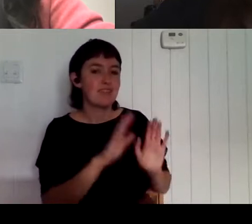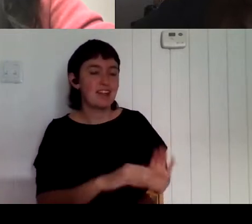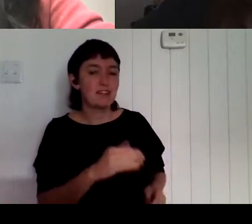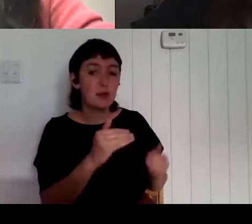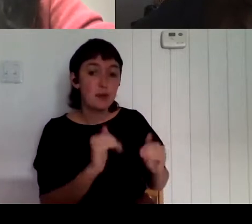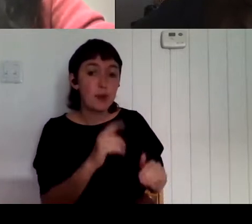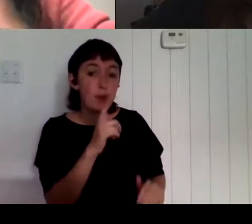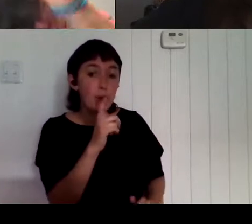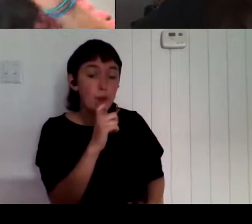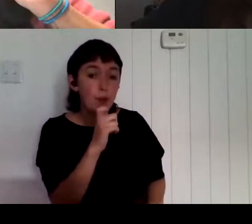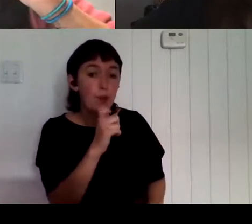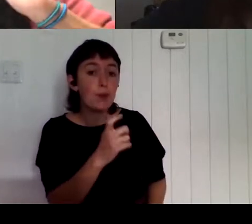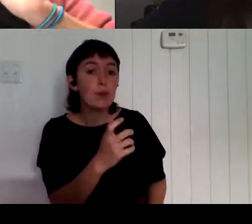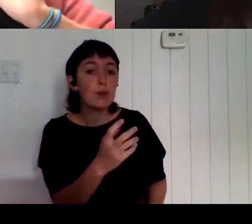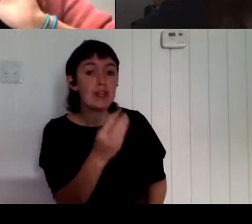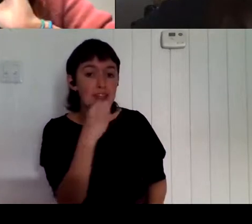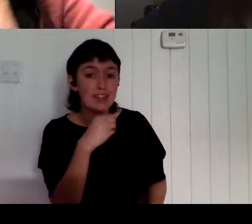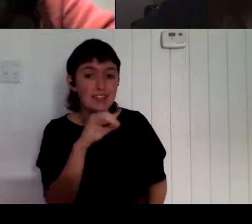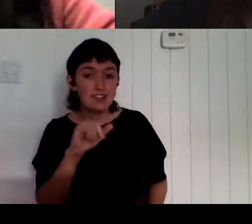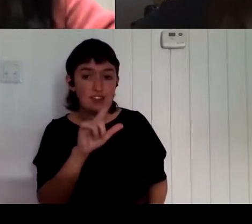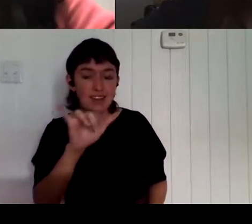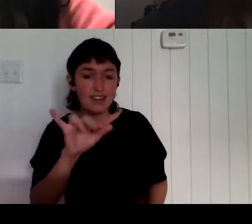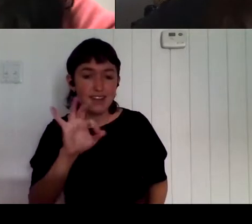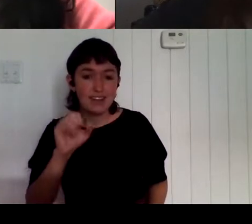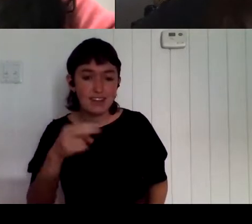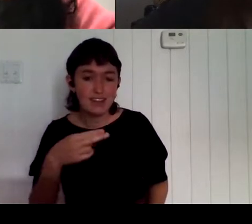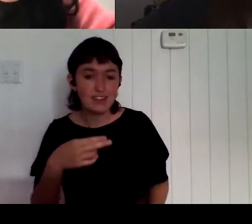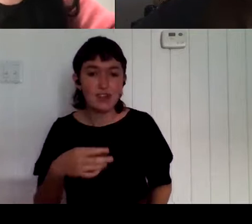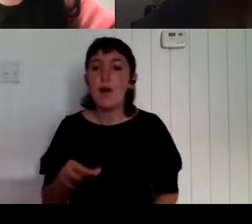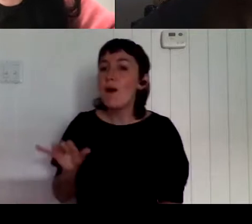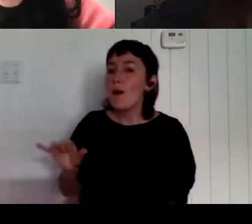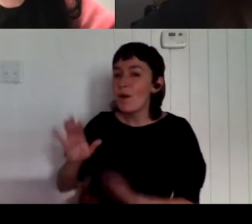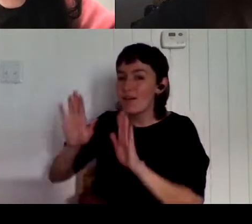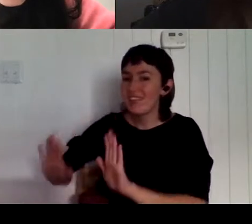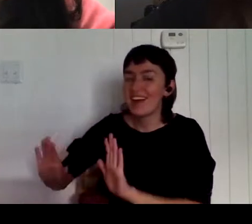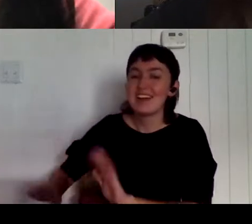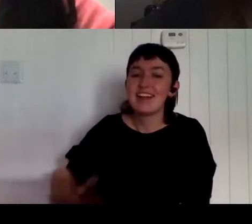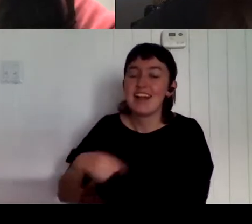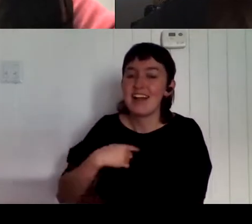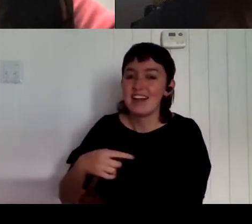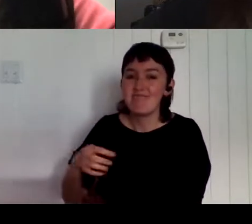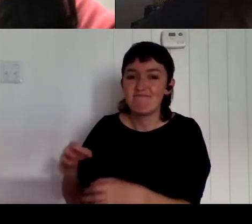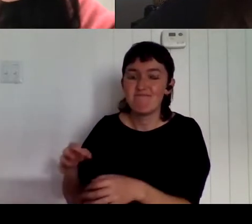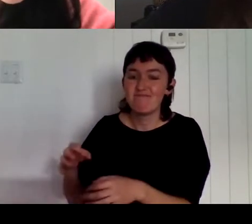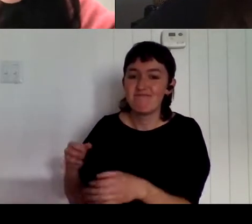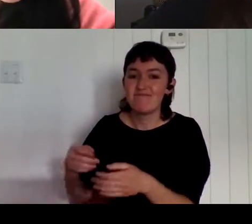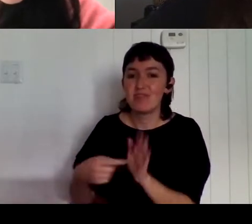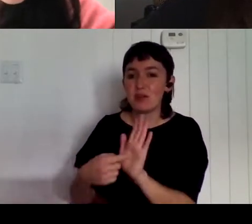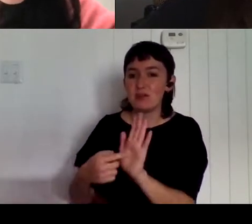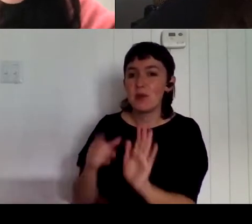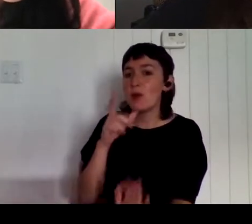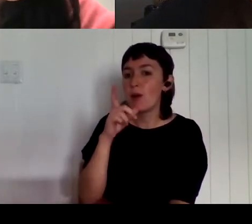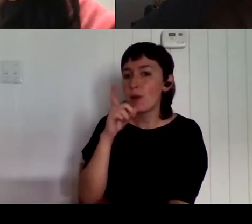Wait, oh, who eats jellyfish? Oh, great, great, great, great, great. Here is this great thing about who eats